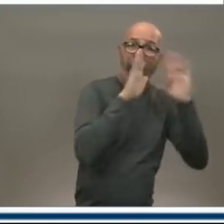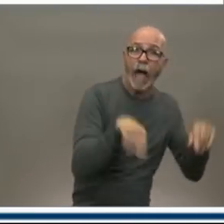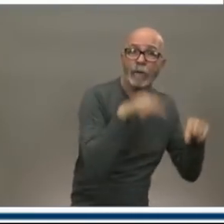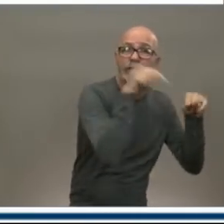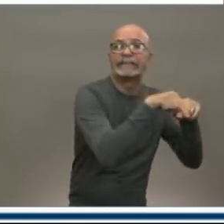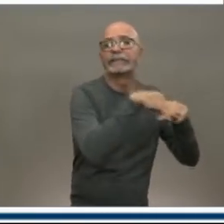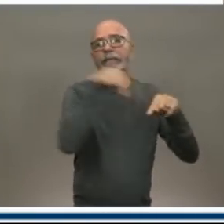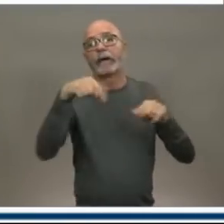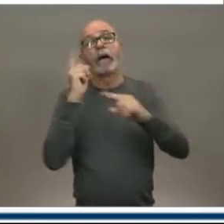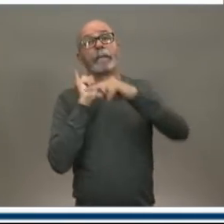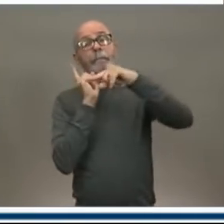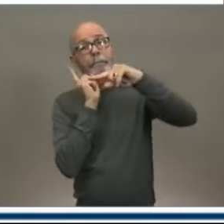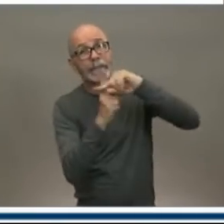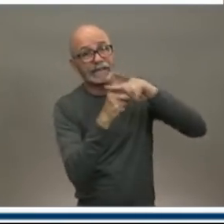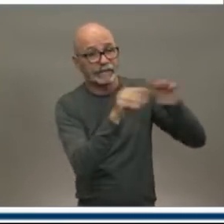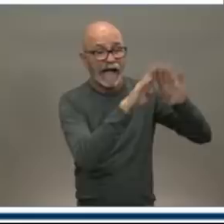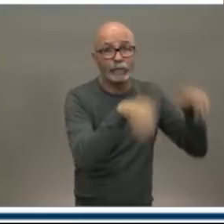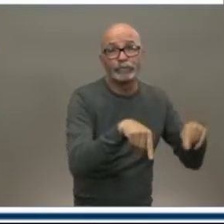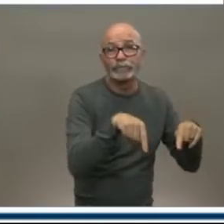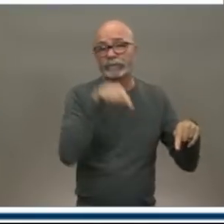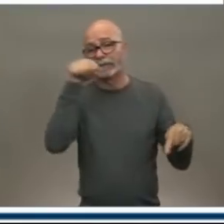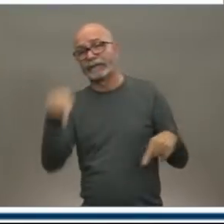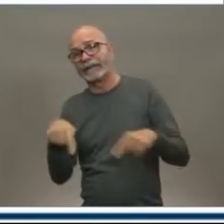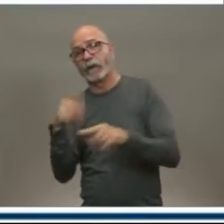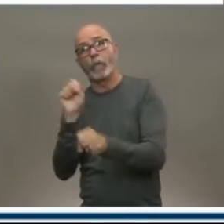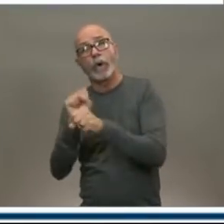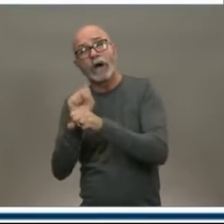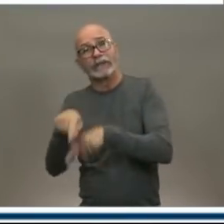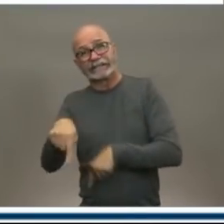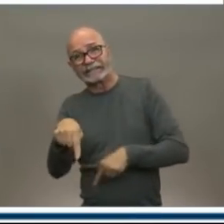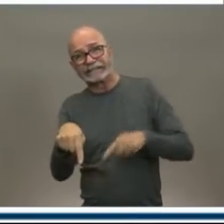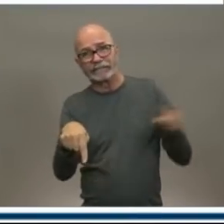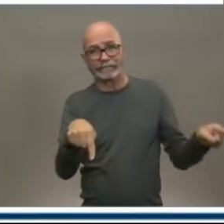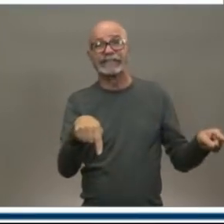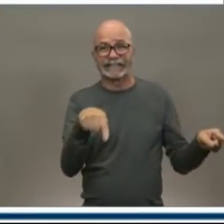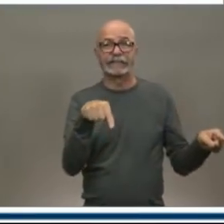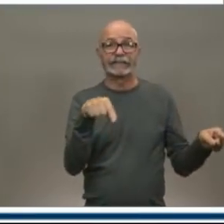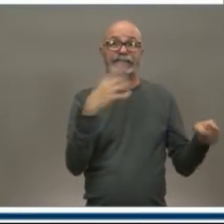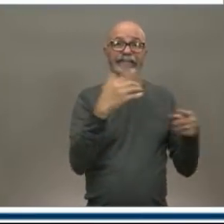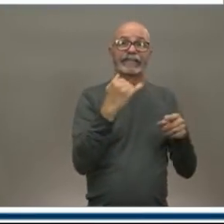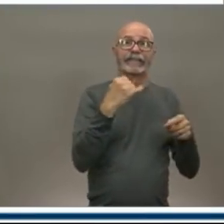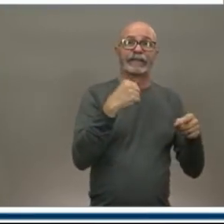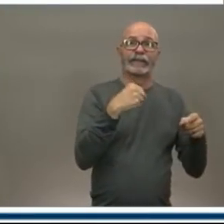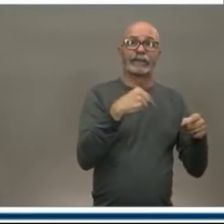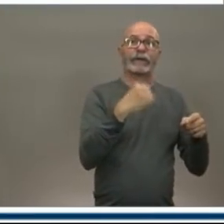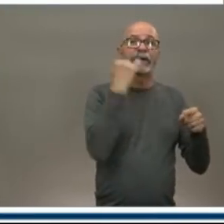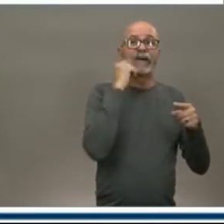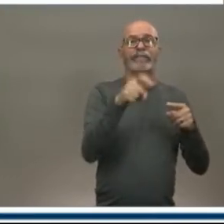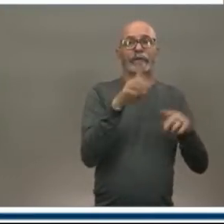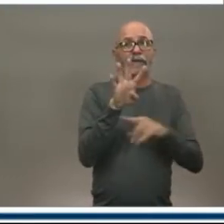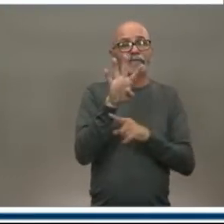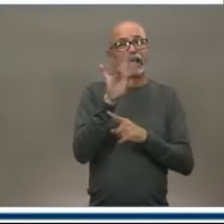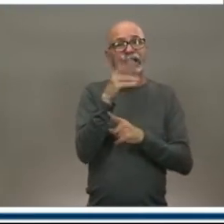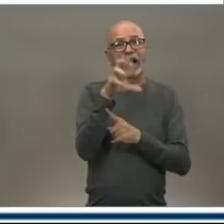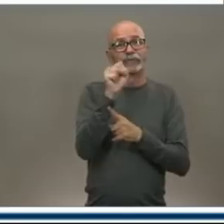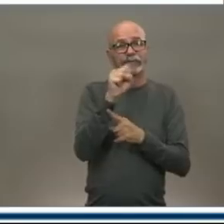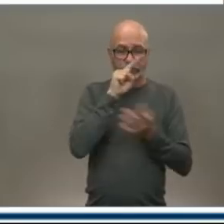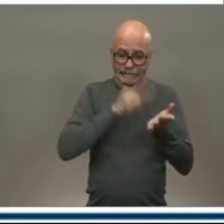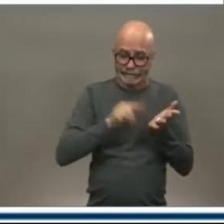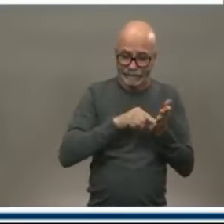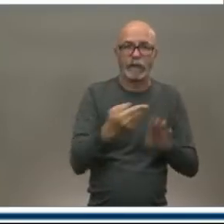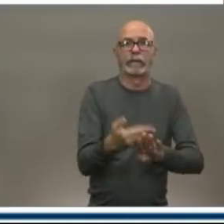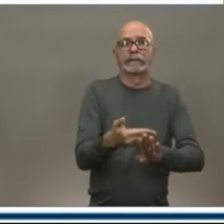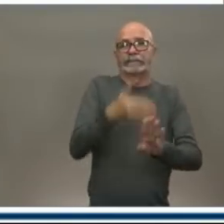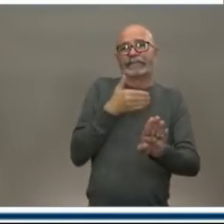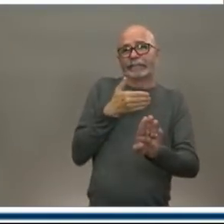who usually it's in there because when we get a case we go back the 48 hours before they became symptomatic. And